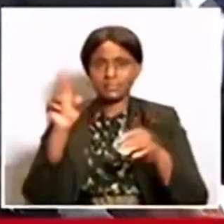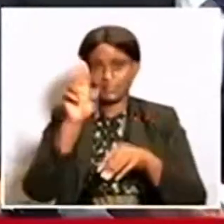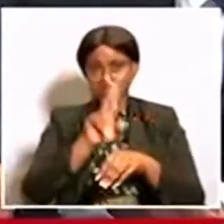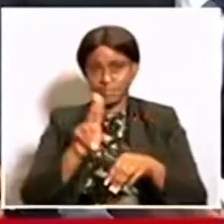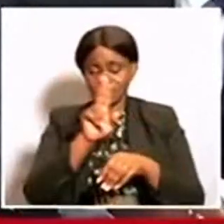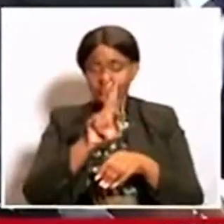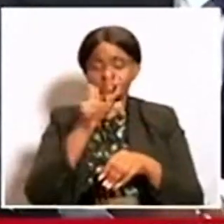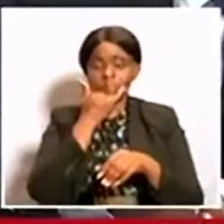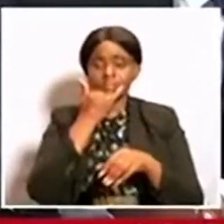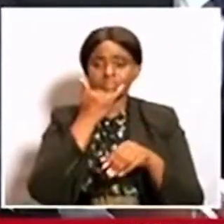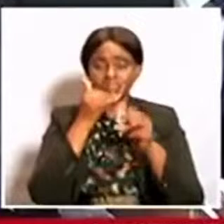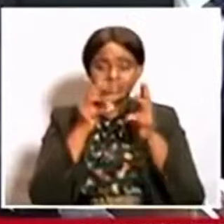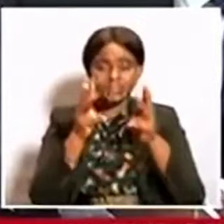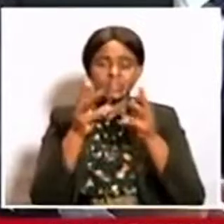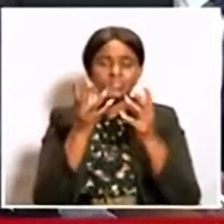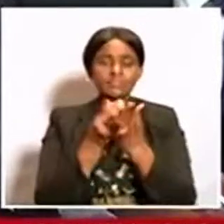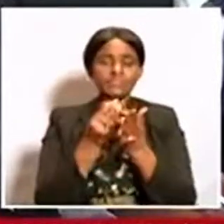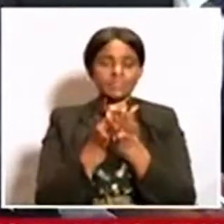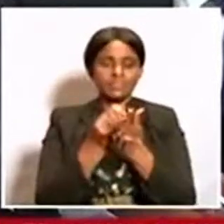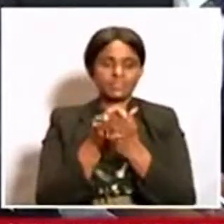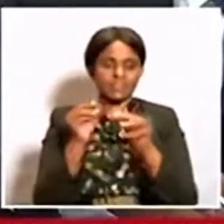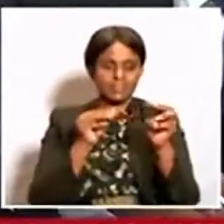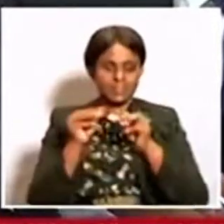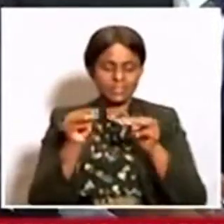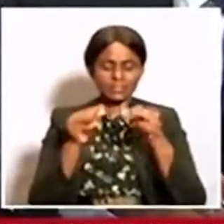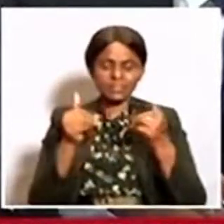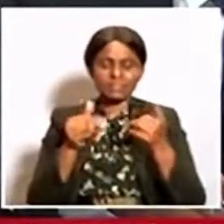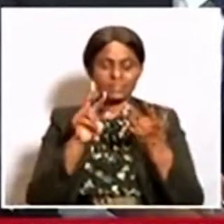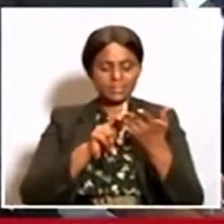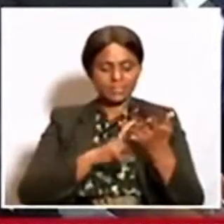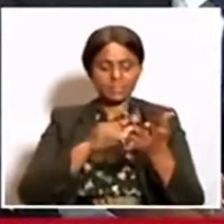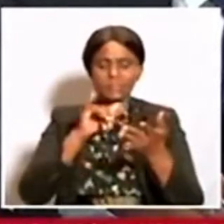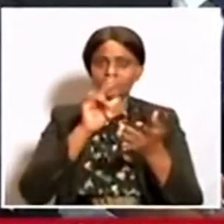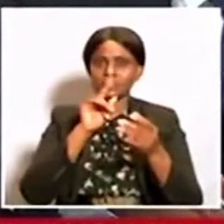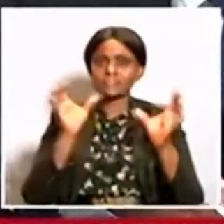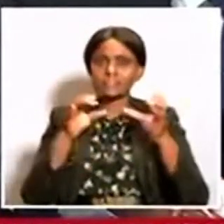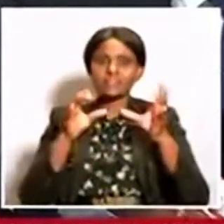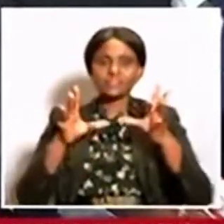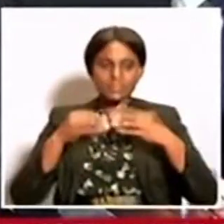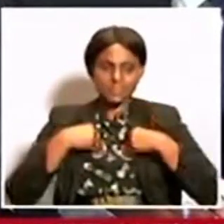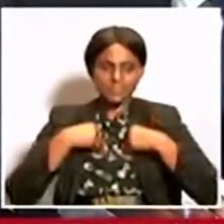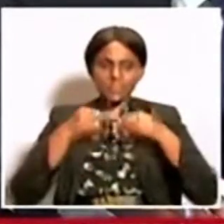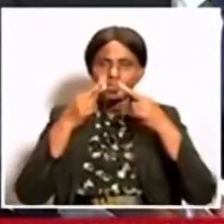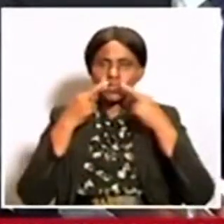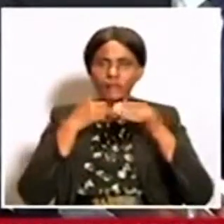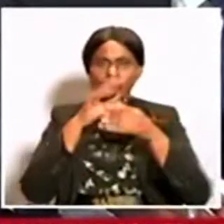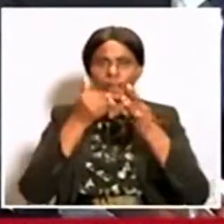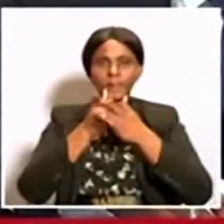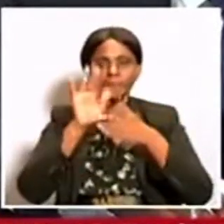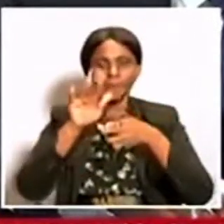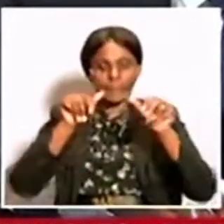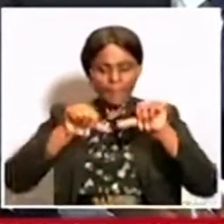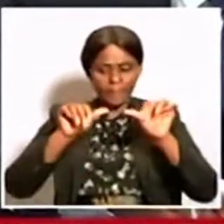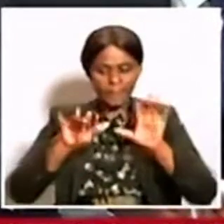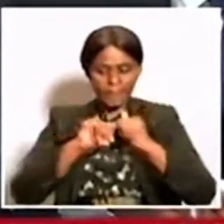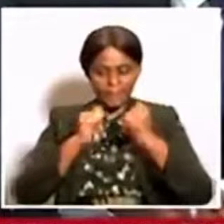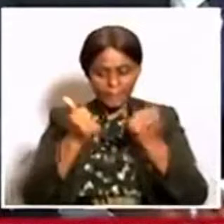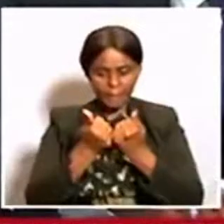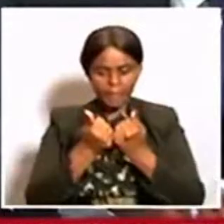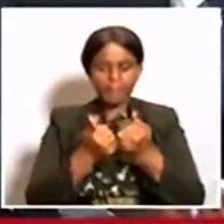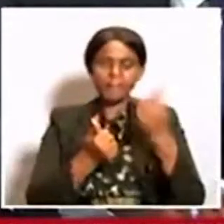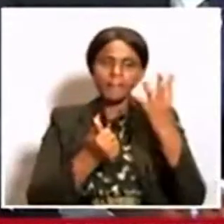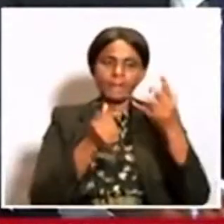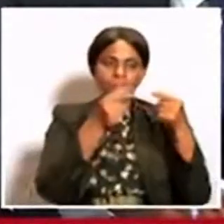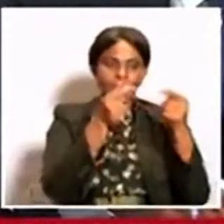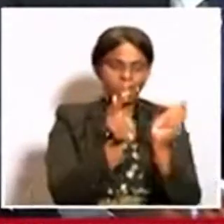Misappropriation of funds. Management wishes to report that Council acknowledges the findings of the Auditor General. 4